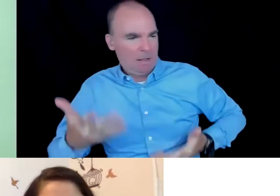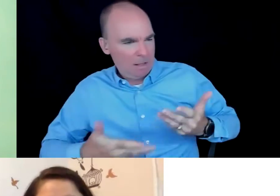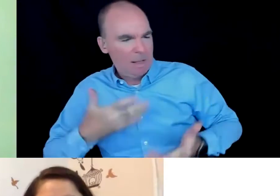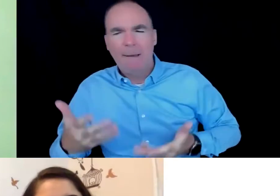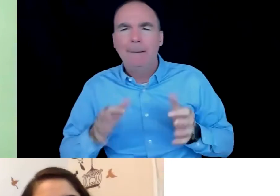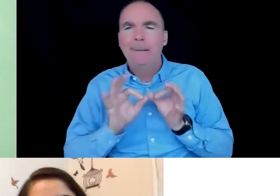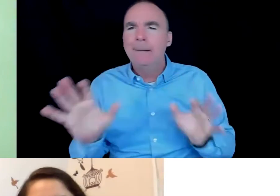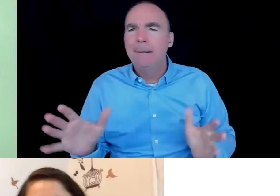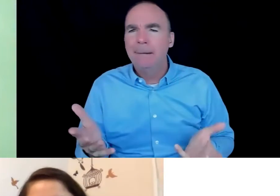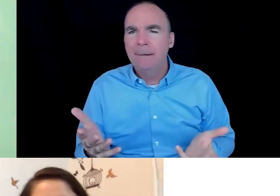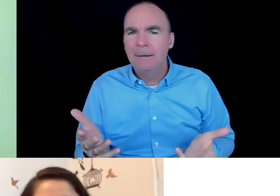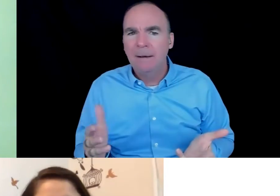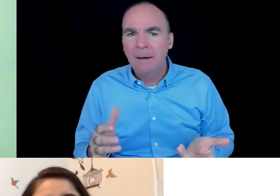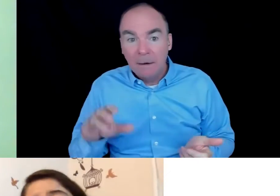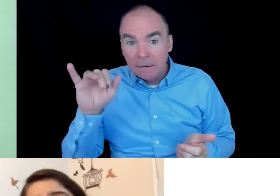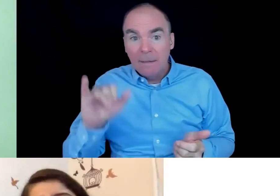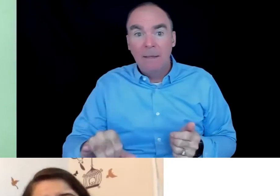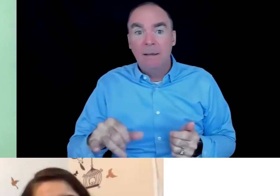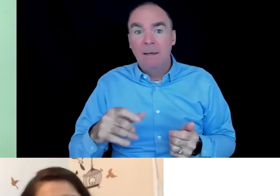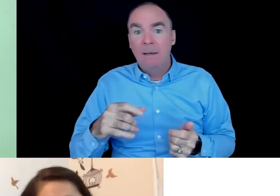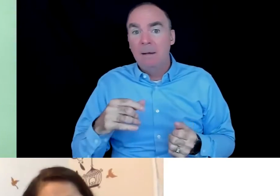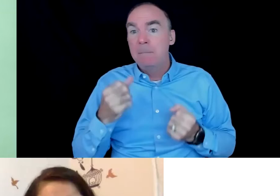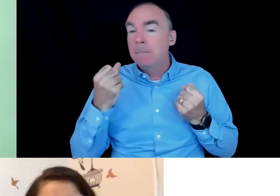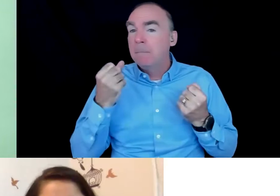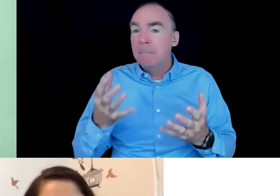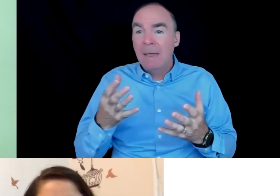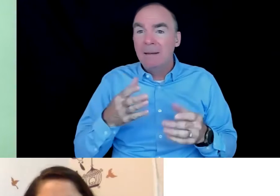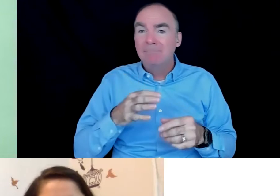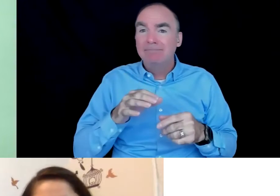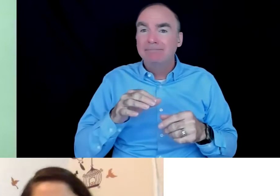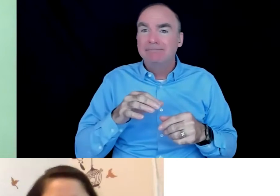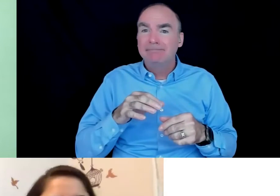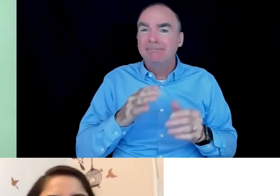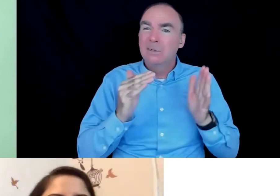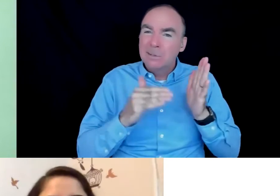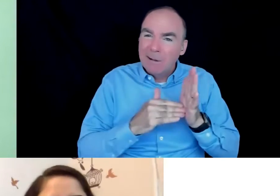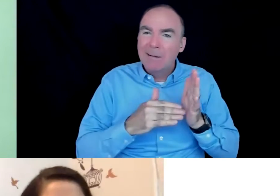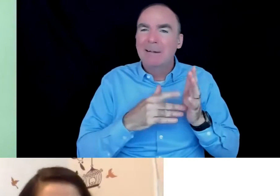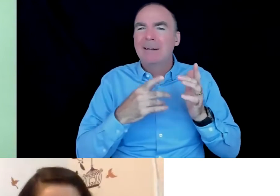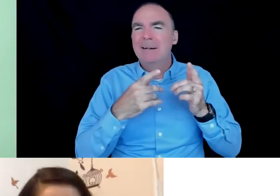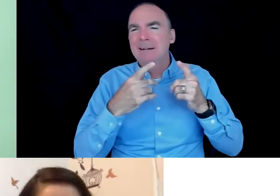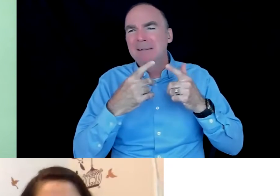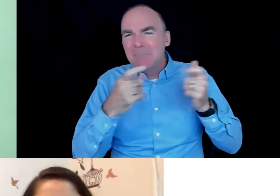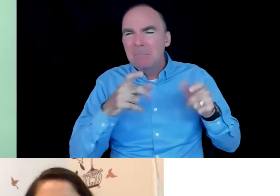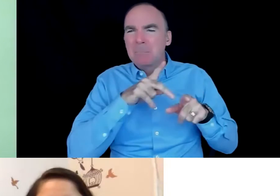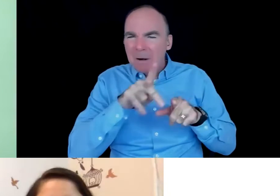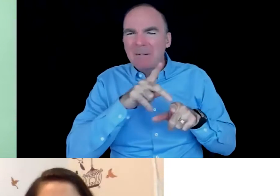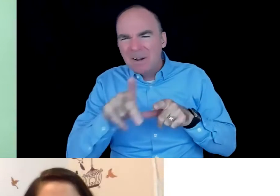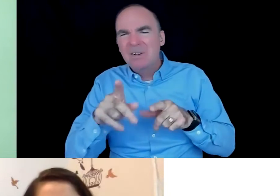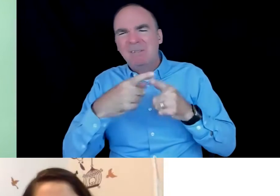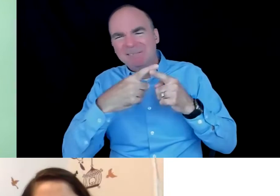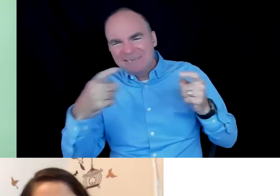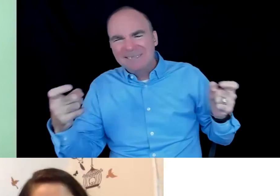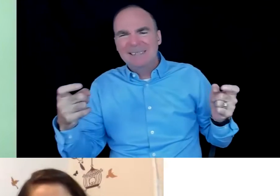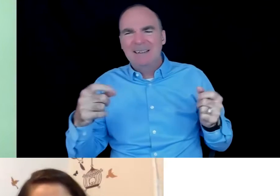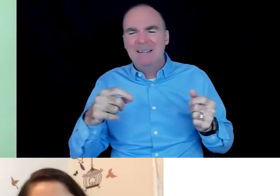for the namesake, a lot of practitioners also just sometimes put in their bio that they are queer affirmative, which doesn't really help or